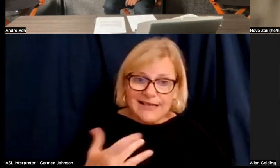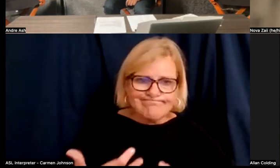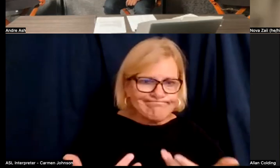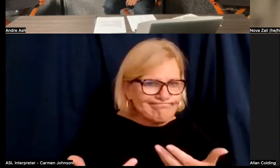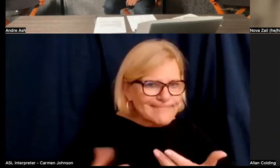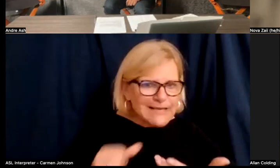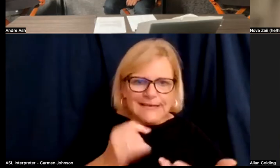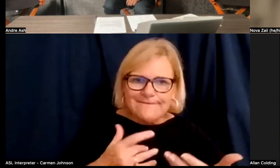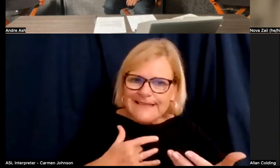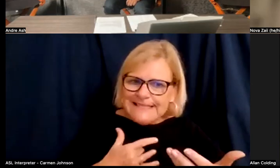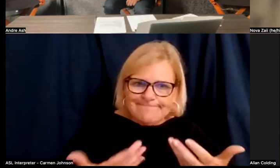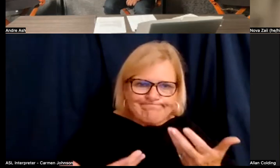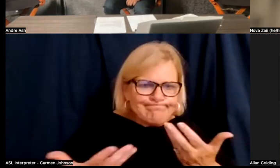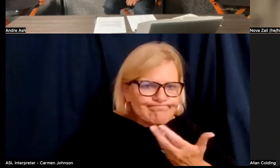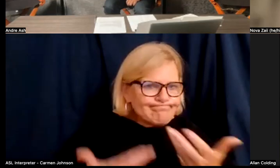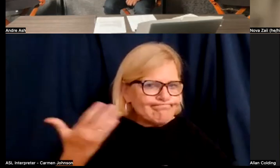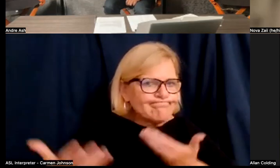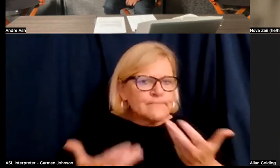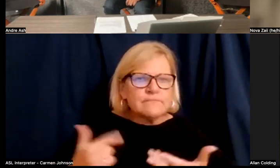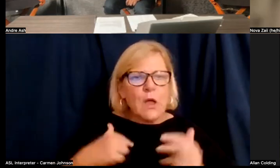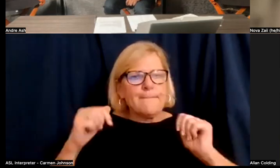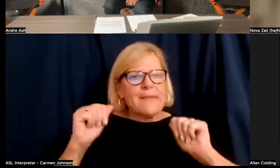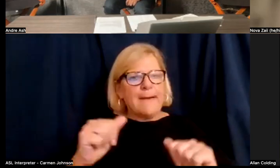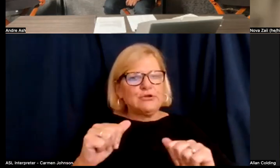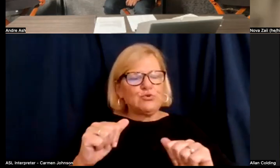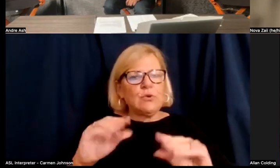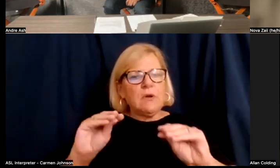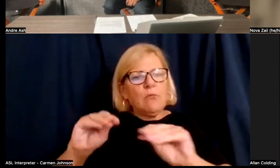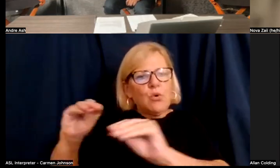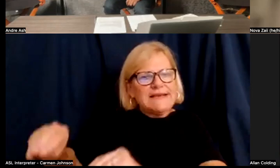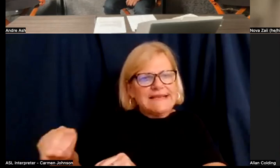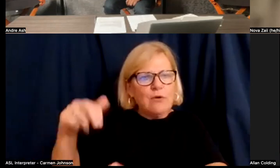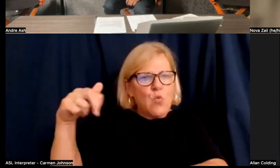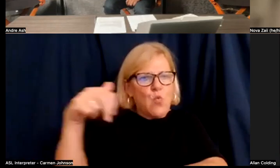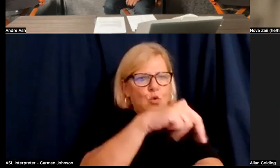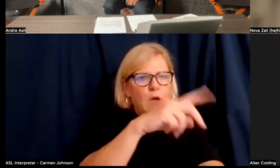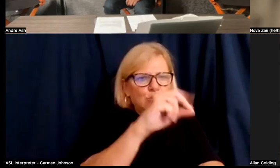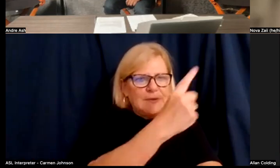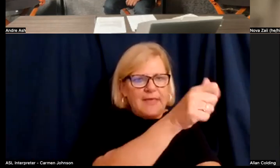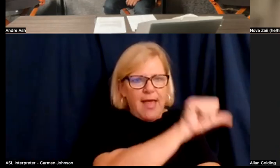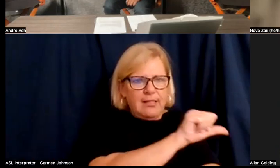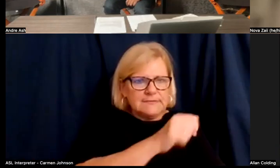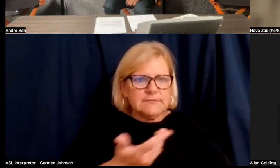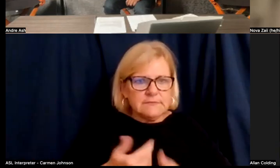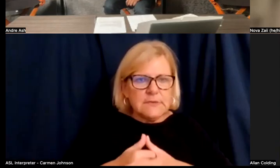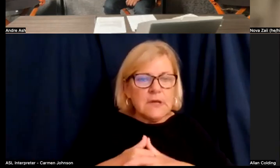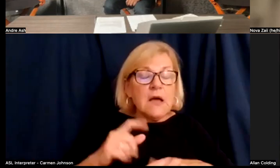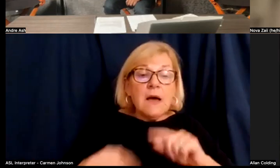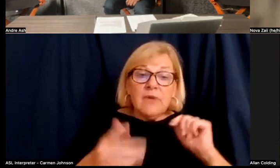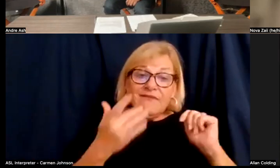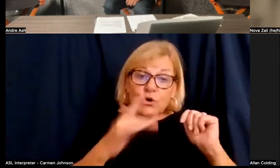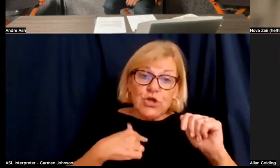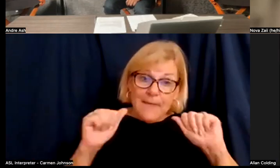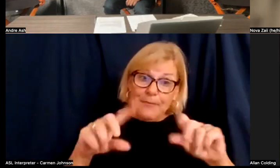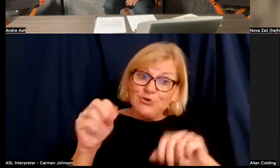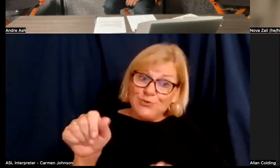I'm not feeling it. Okay, I'm able to just put it down and walk away and do something else. Okay, but fortunately, I'm able